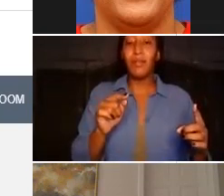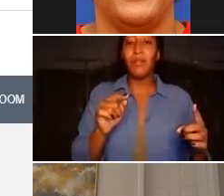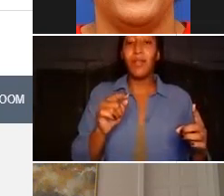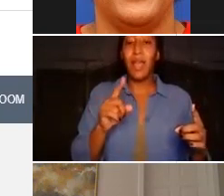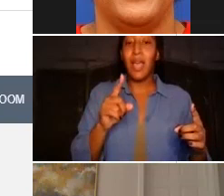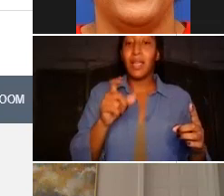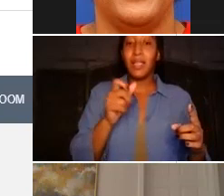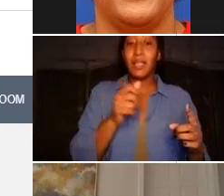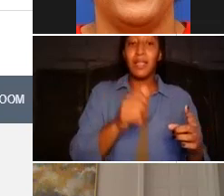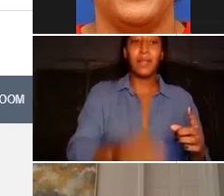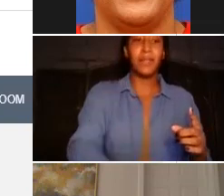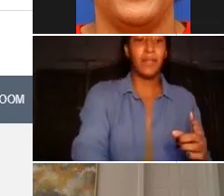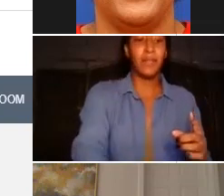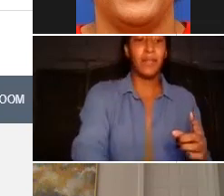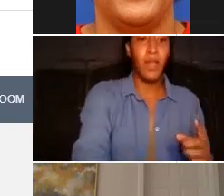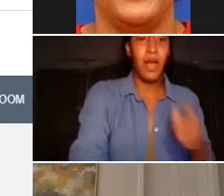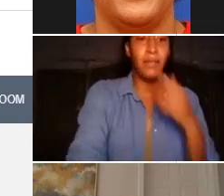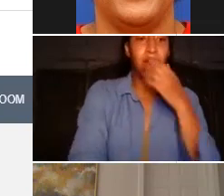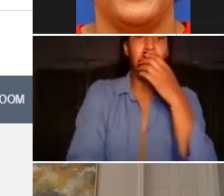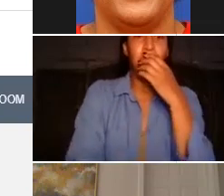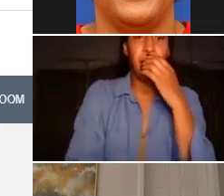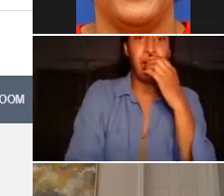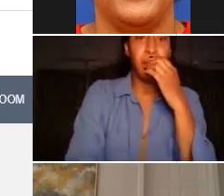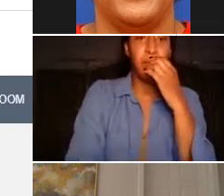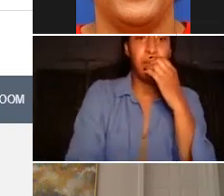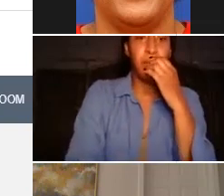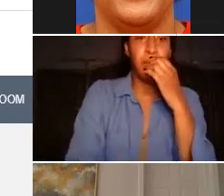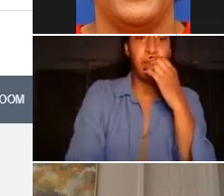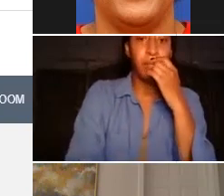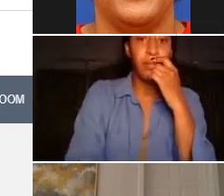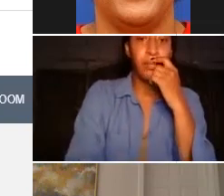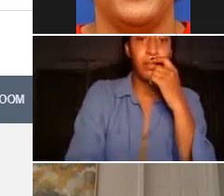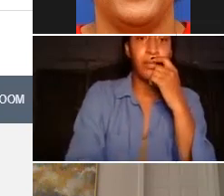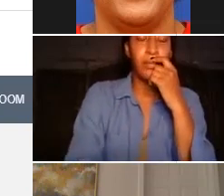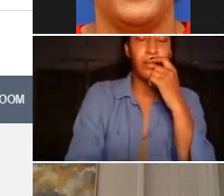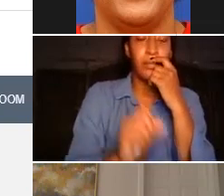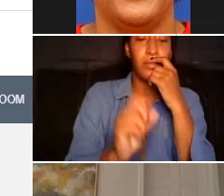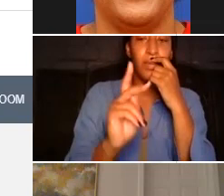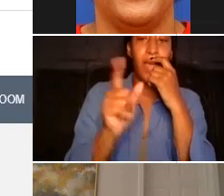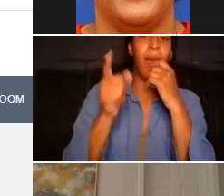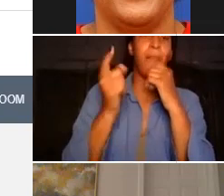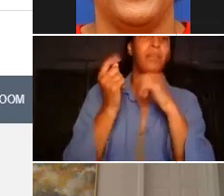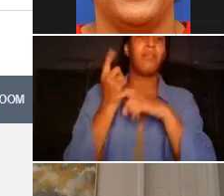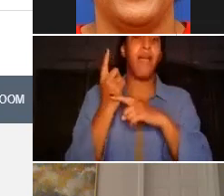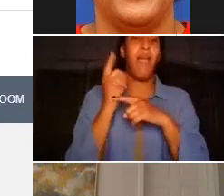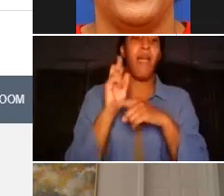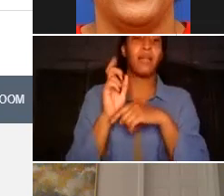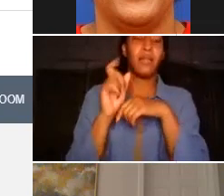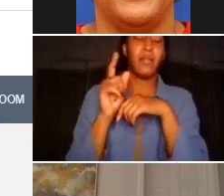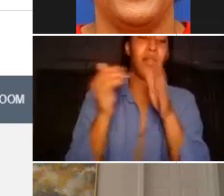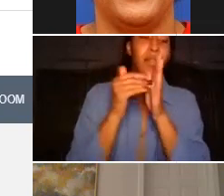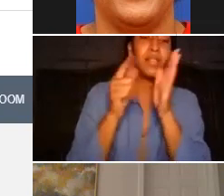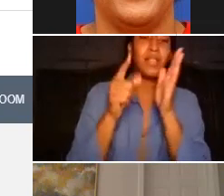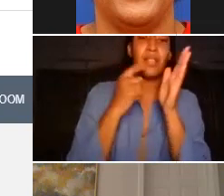oscillating if there's no mass involved? Well, the electric and magnetic fields are oscillating perpendicular to